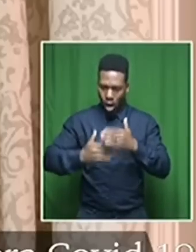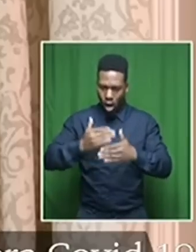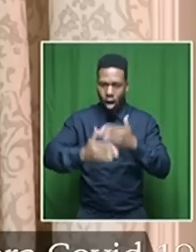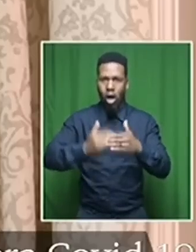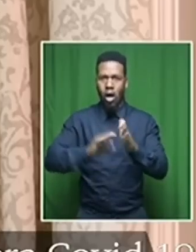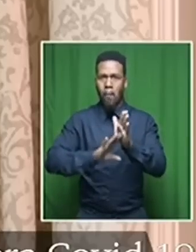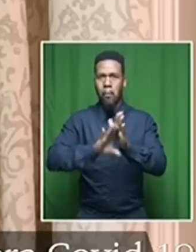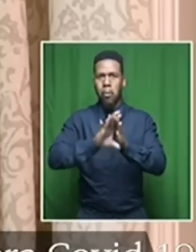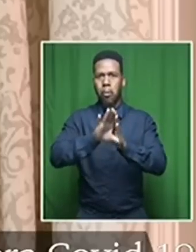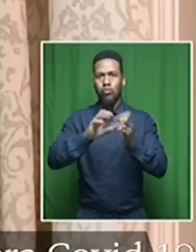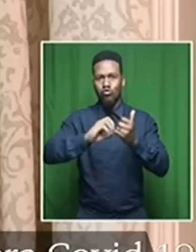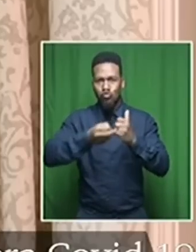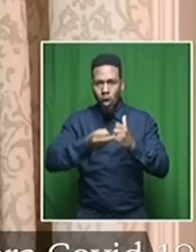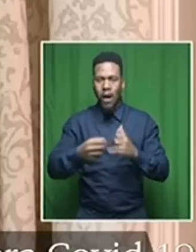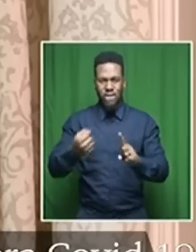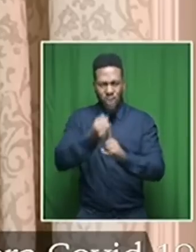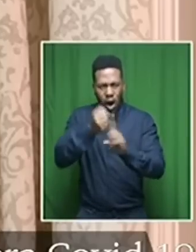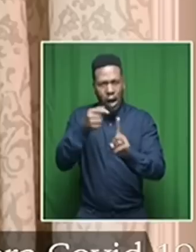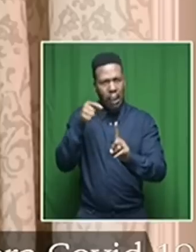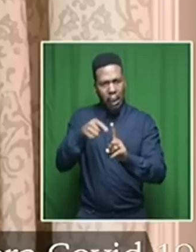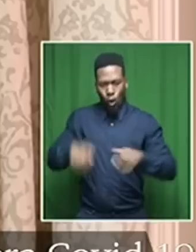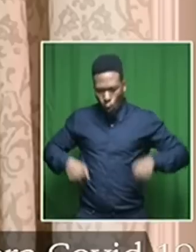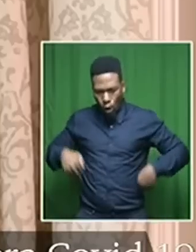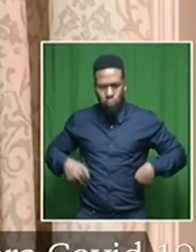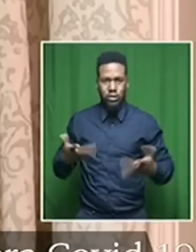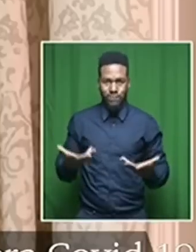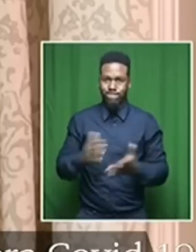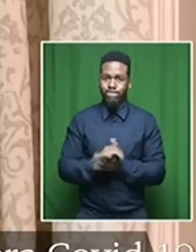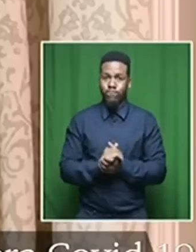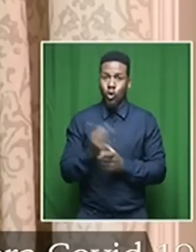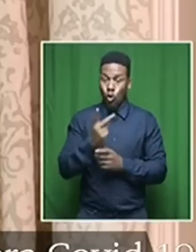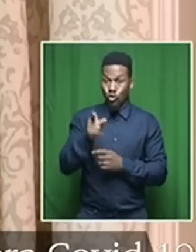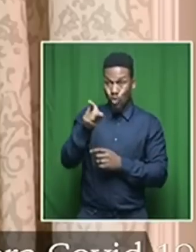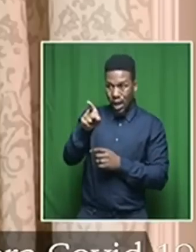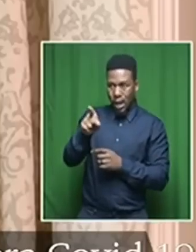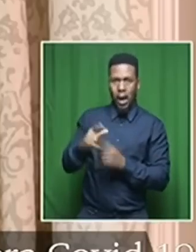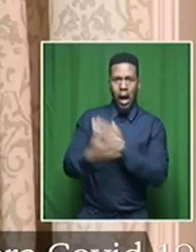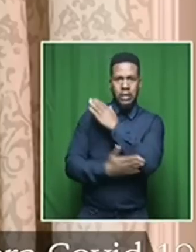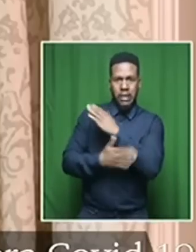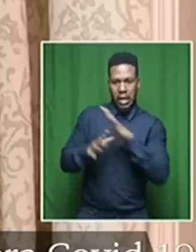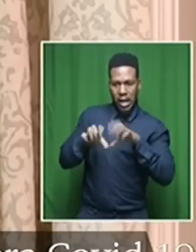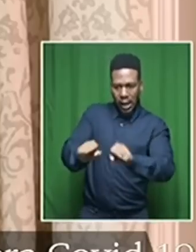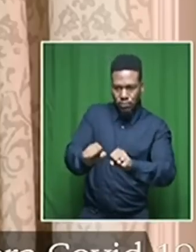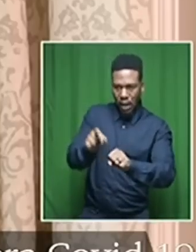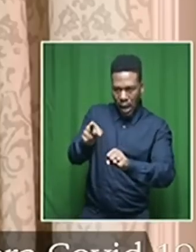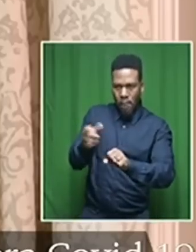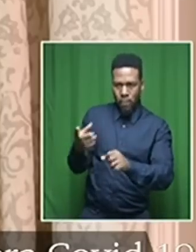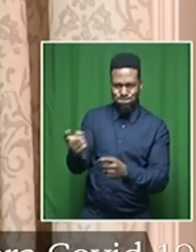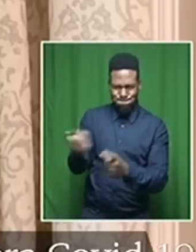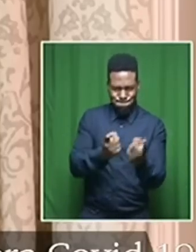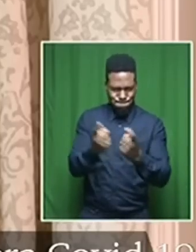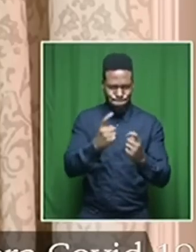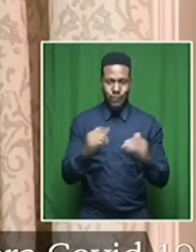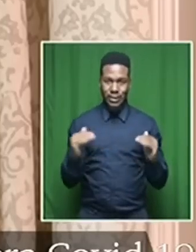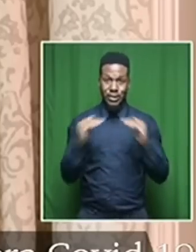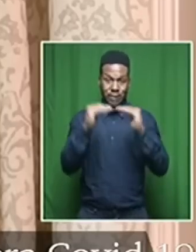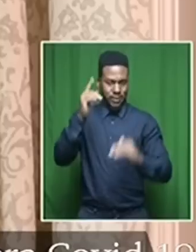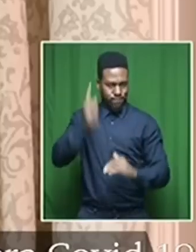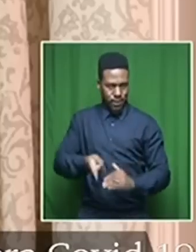corruption, including bringing those responsible for state capture to justice. We are putting in place